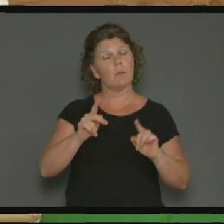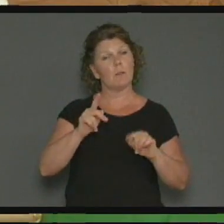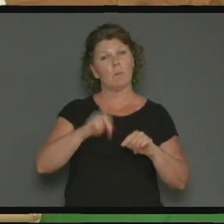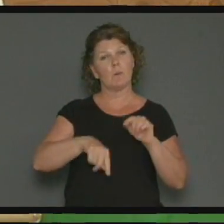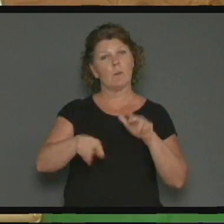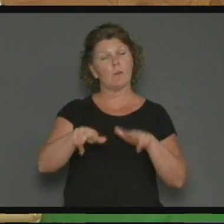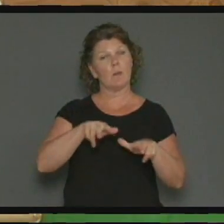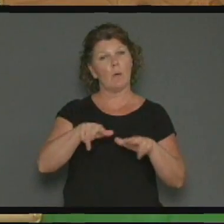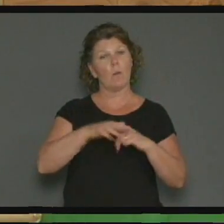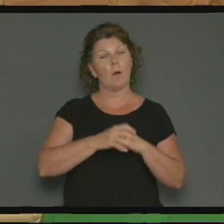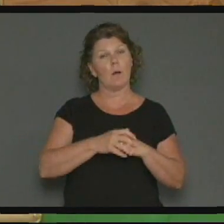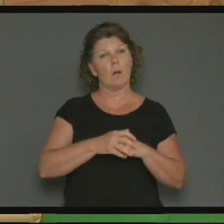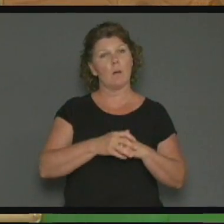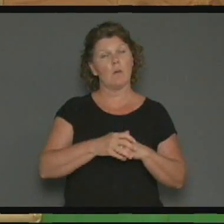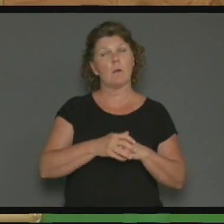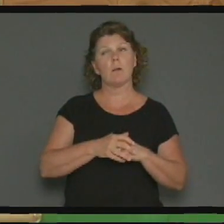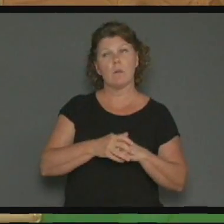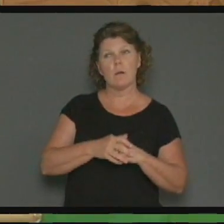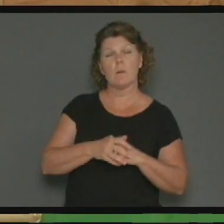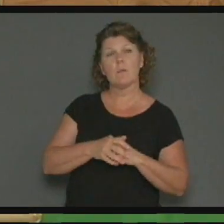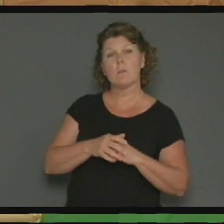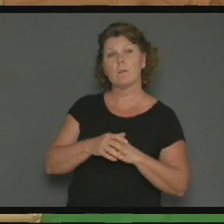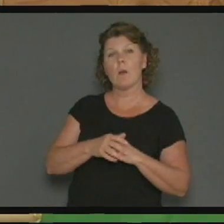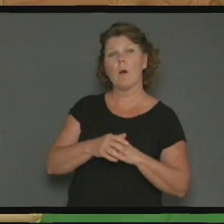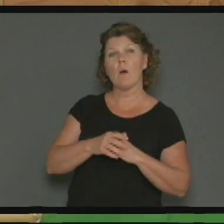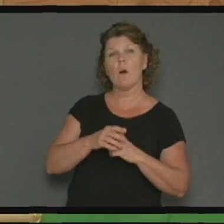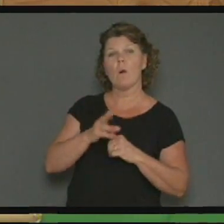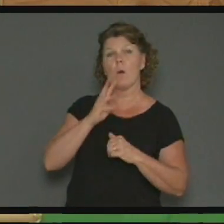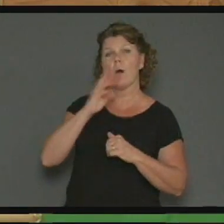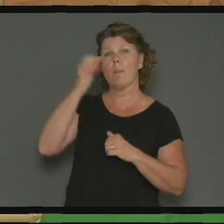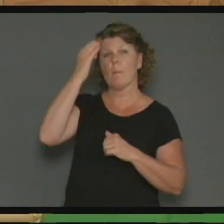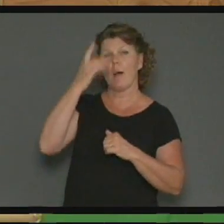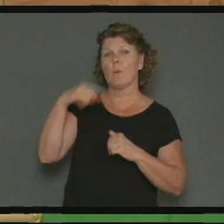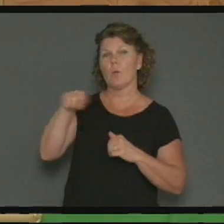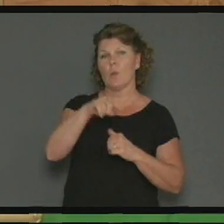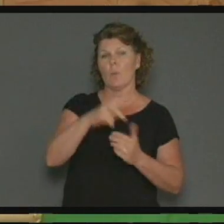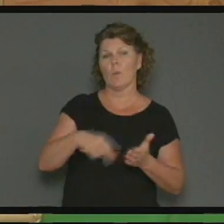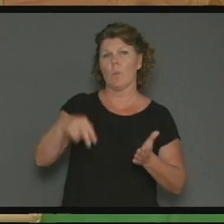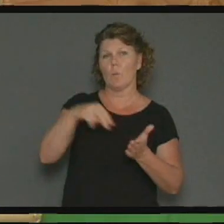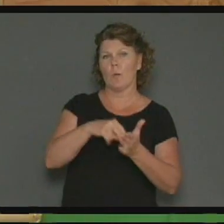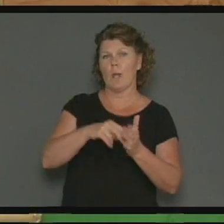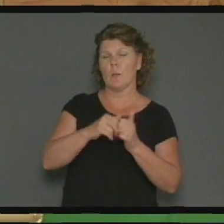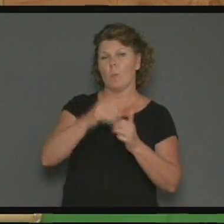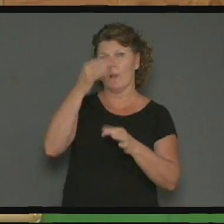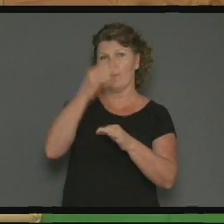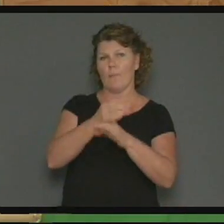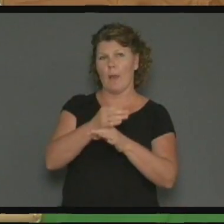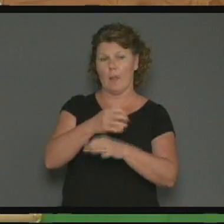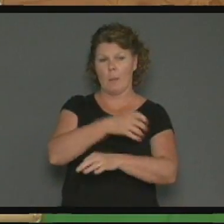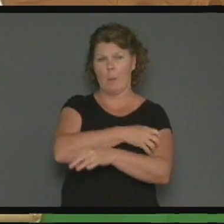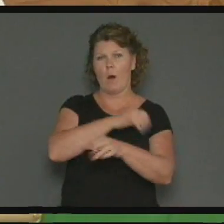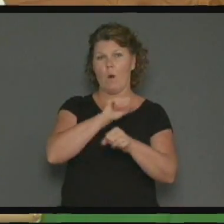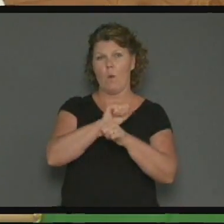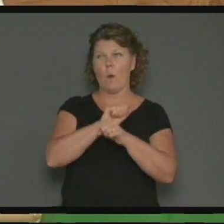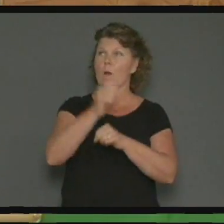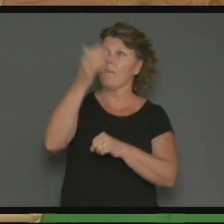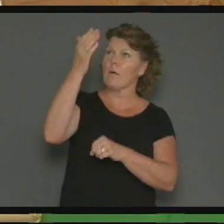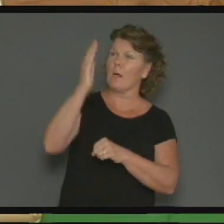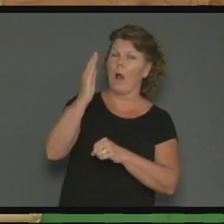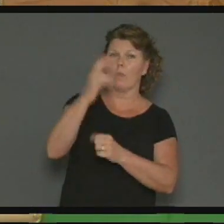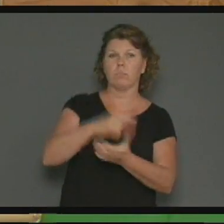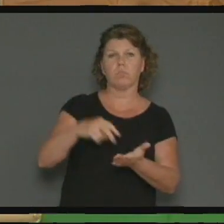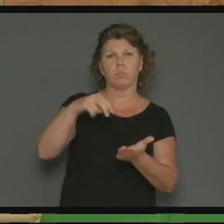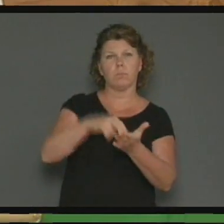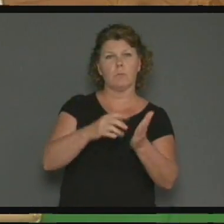And so in baptism, you were also raised with Jesus through faith in the powerful working of God who